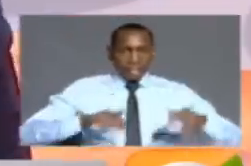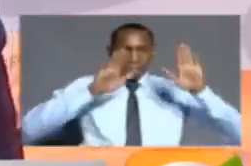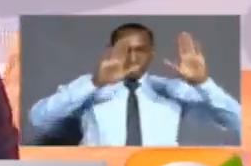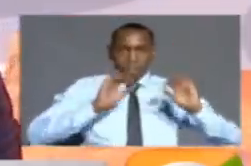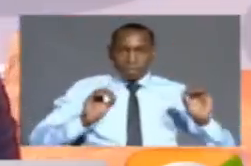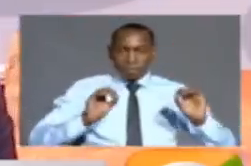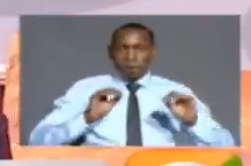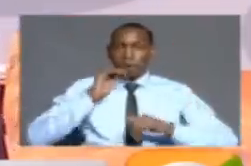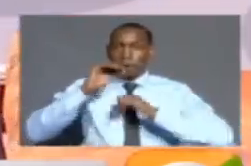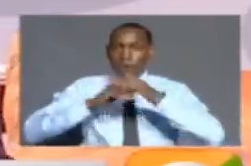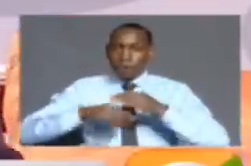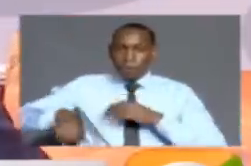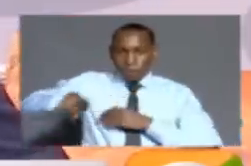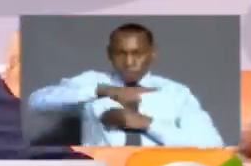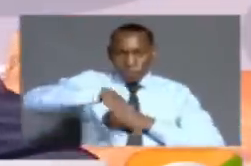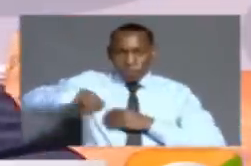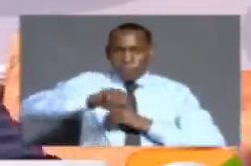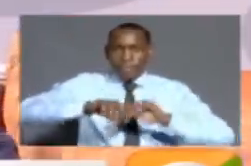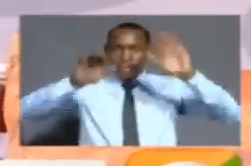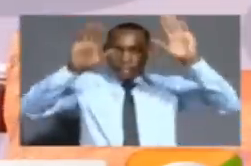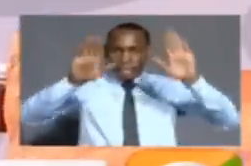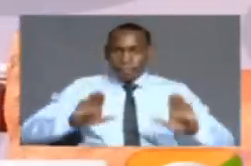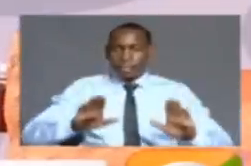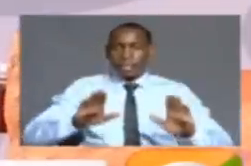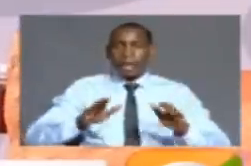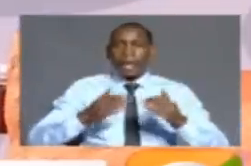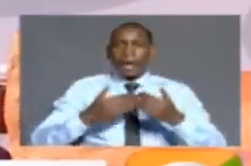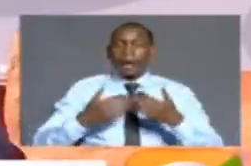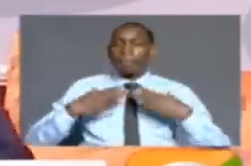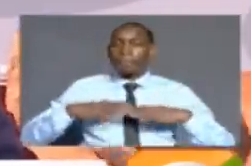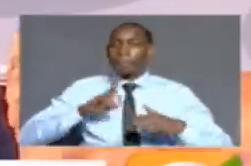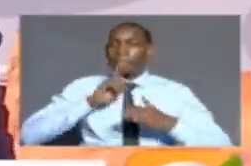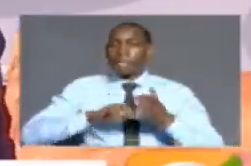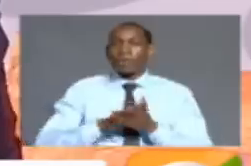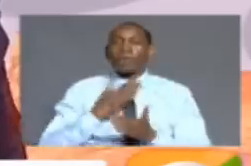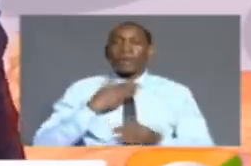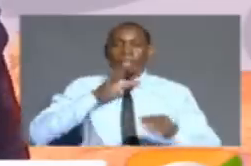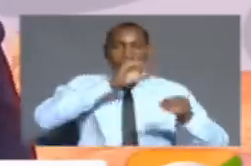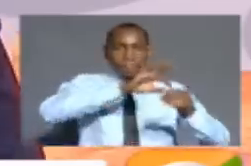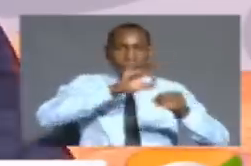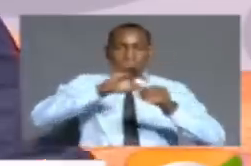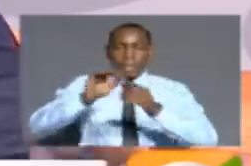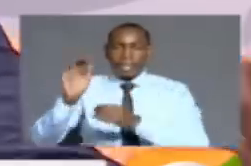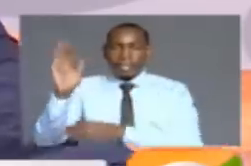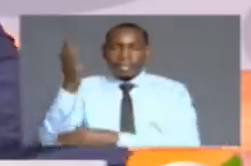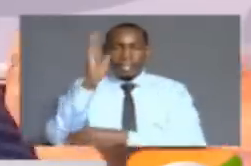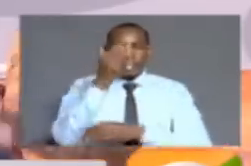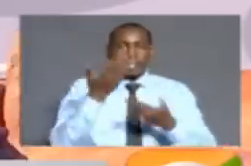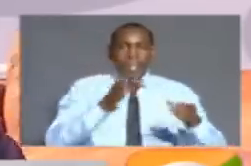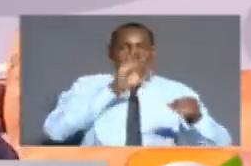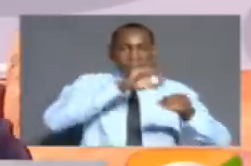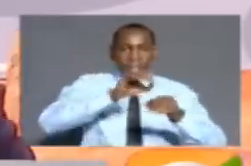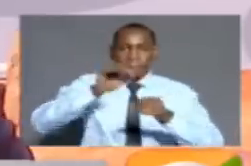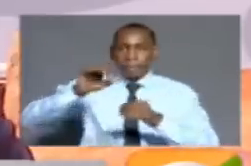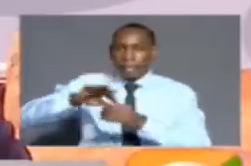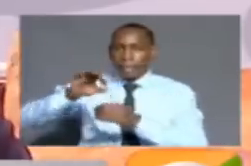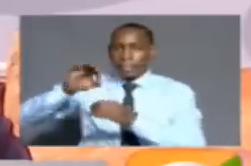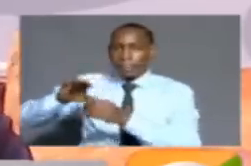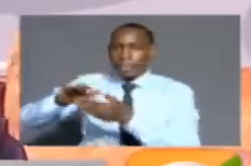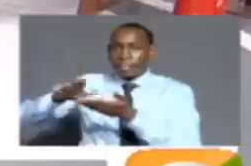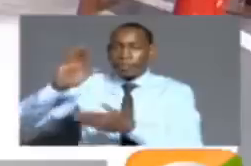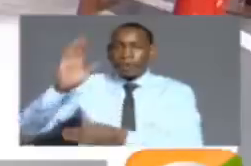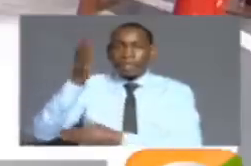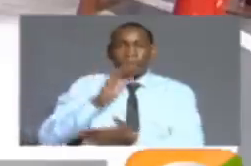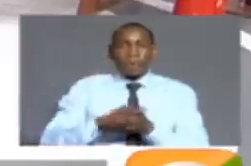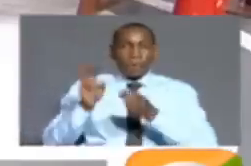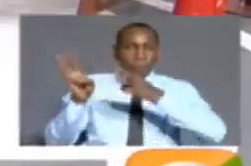of us. You know, there are gentlemen who are coming out and saying we want to plant trees. Mm-hmm. Right now, we are planting more trees. So climate change is